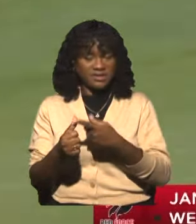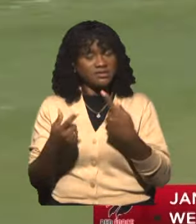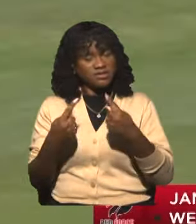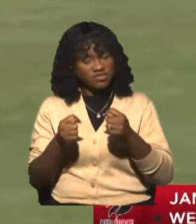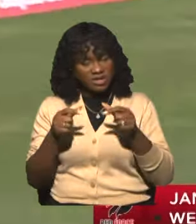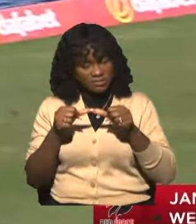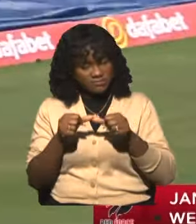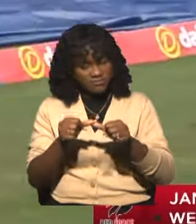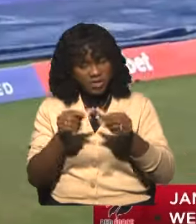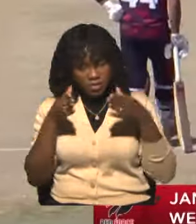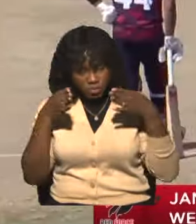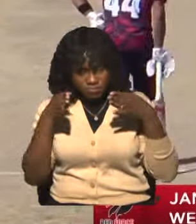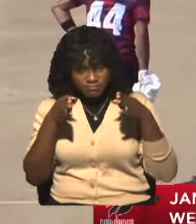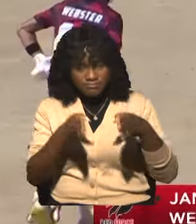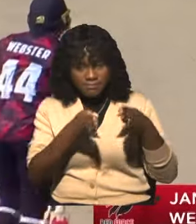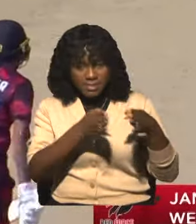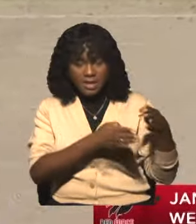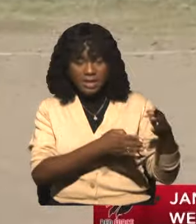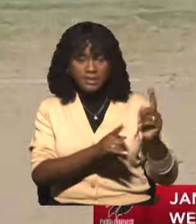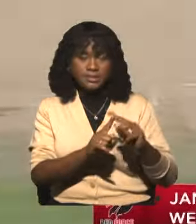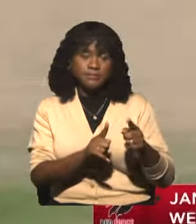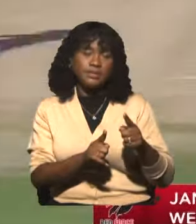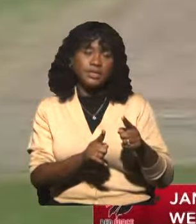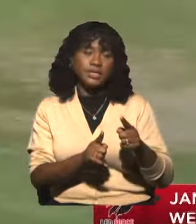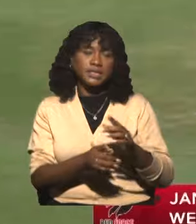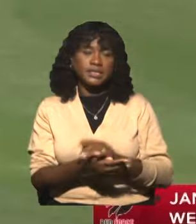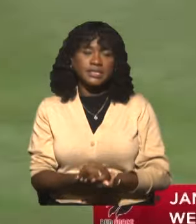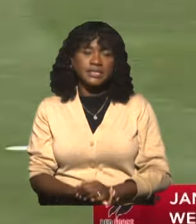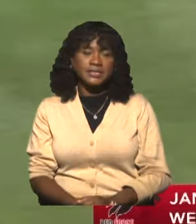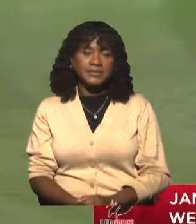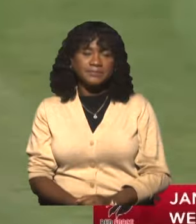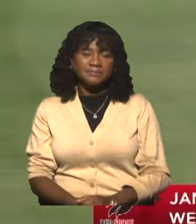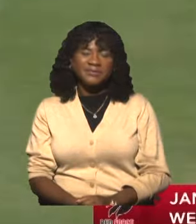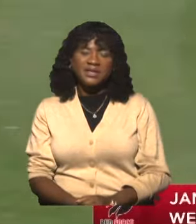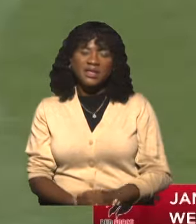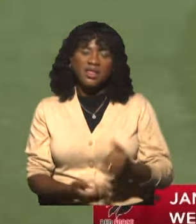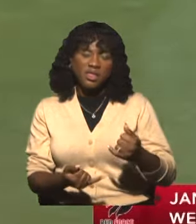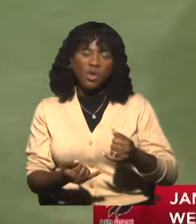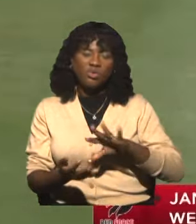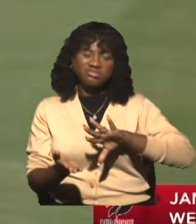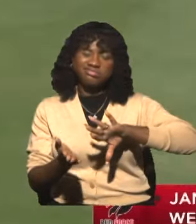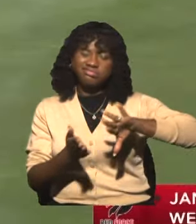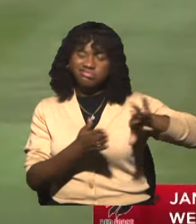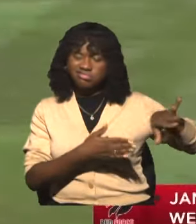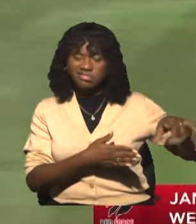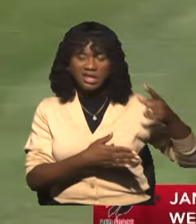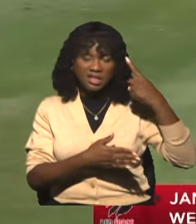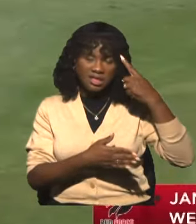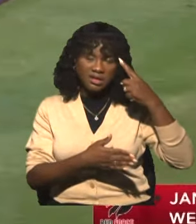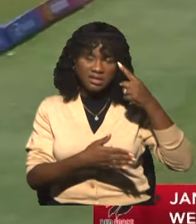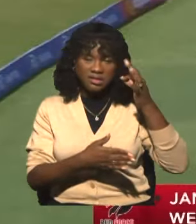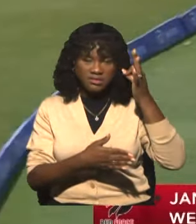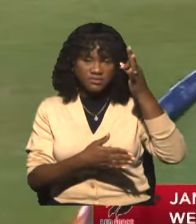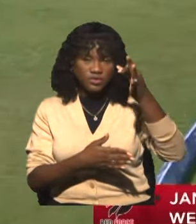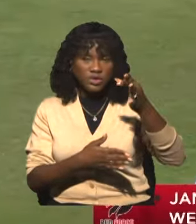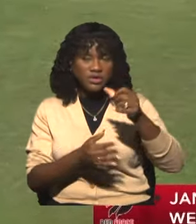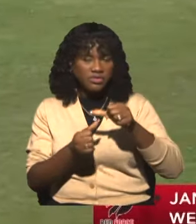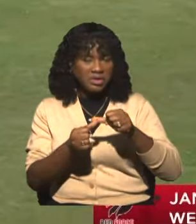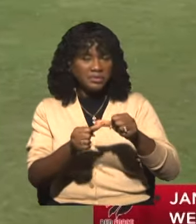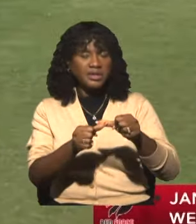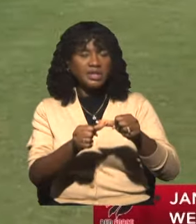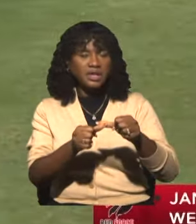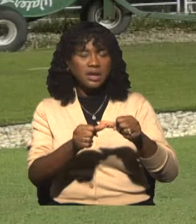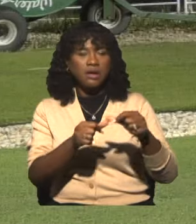plan. However, the defending champions are putting the loss behind them and looking ahead to the remainder of the